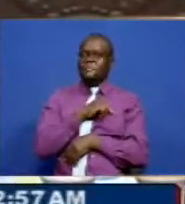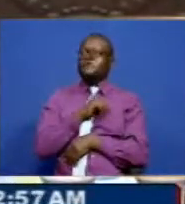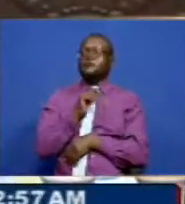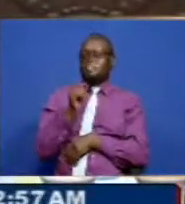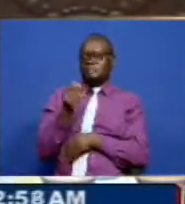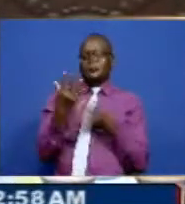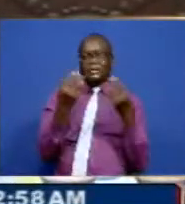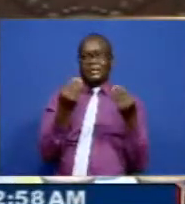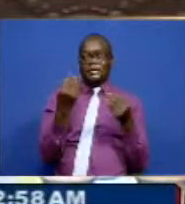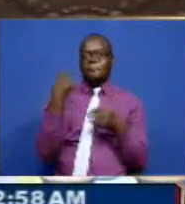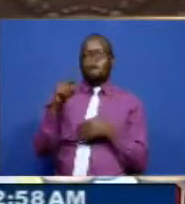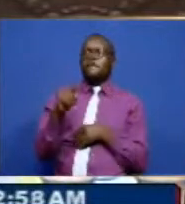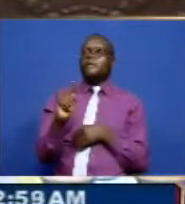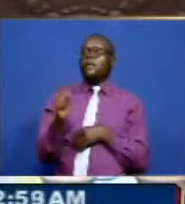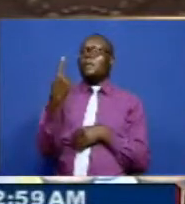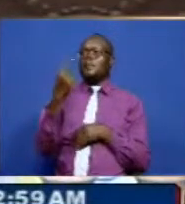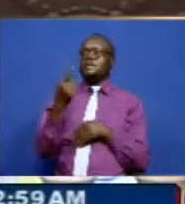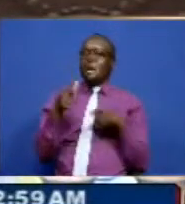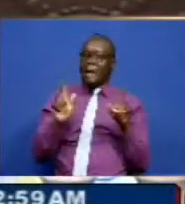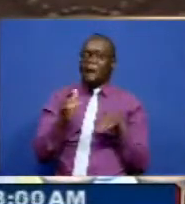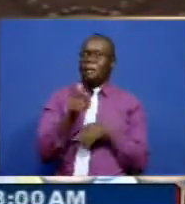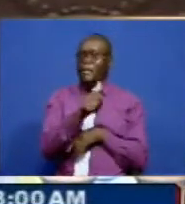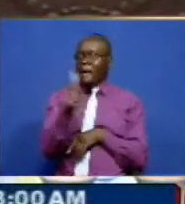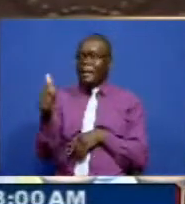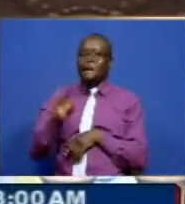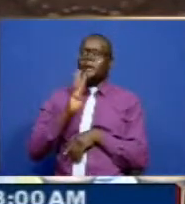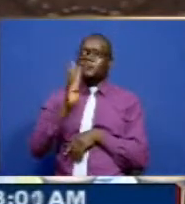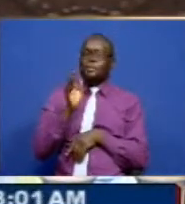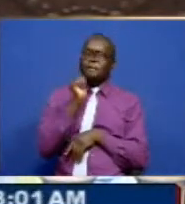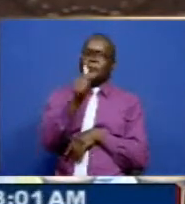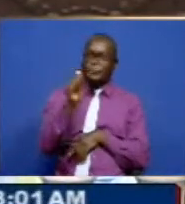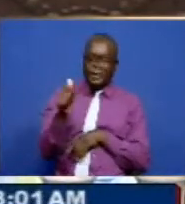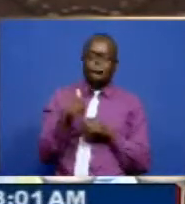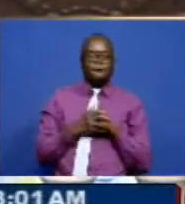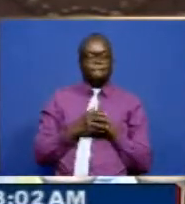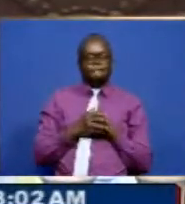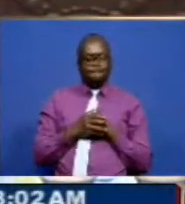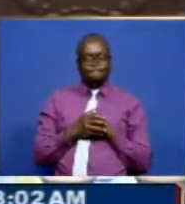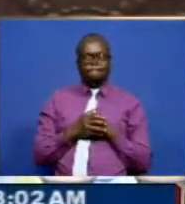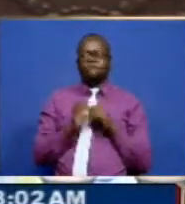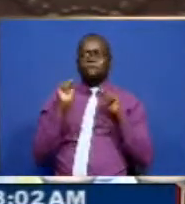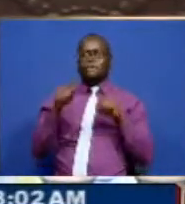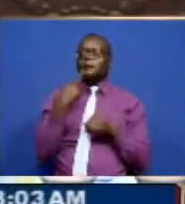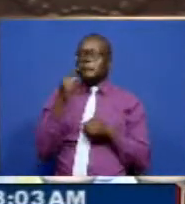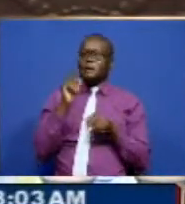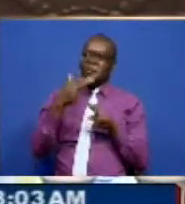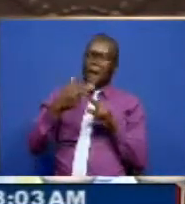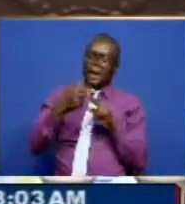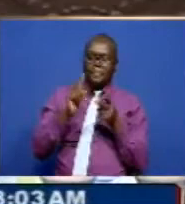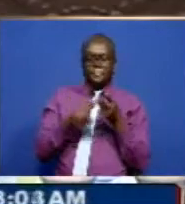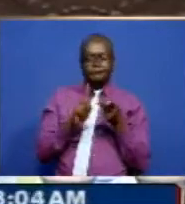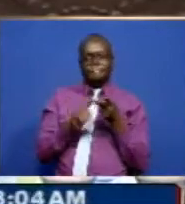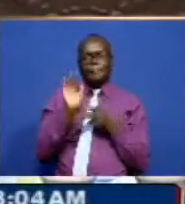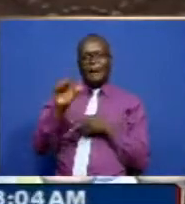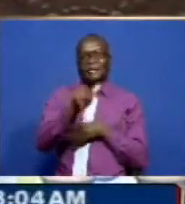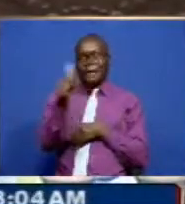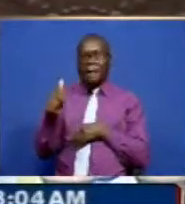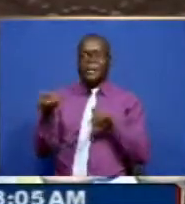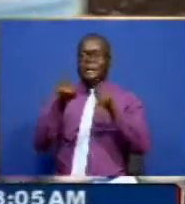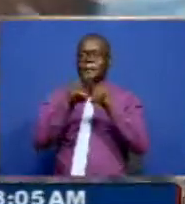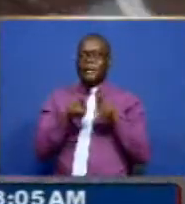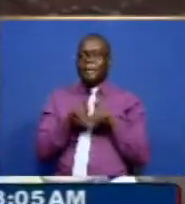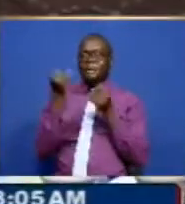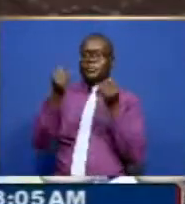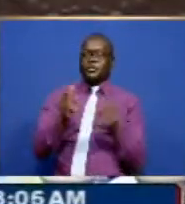be easier for our answer if you allowed the others to speak for themselves. So you can say your name and then you'll ask the others to